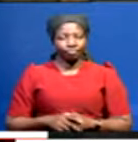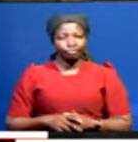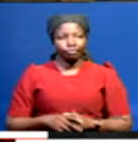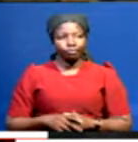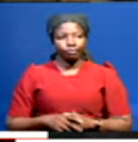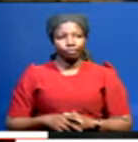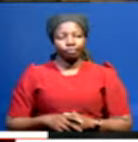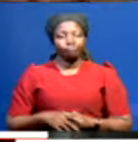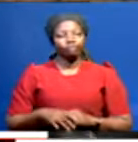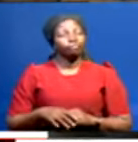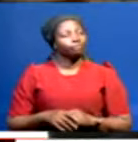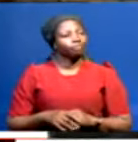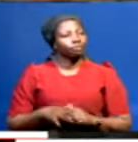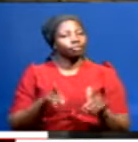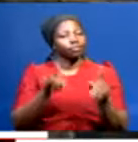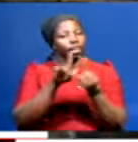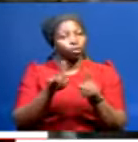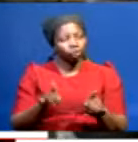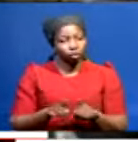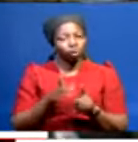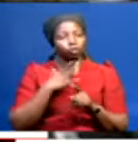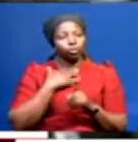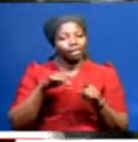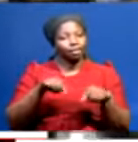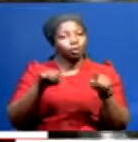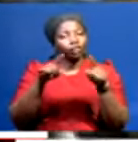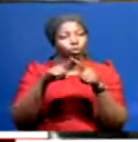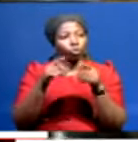I also direct them to open two other gates